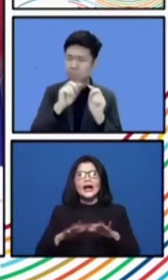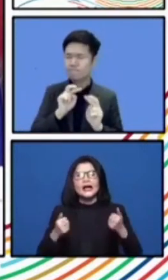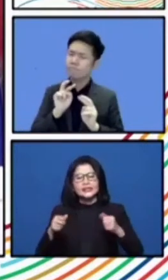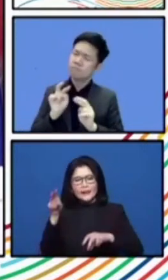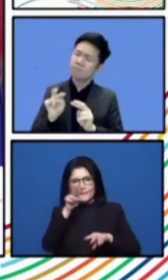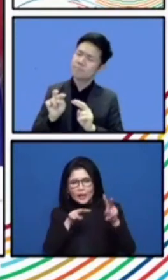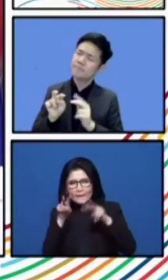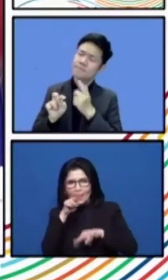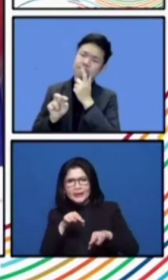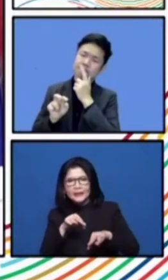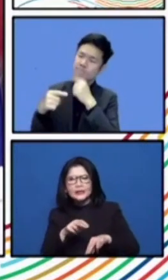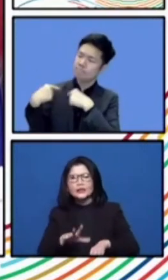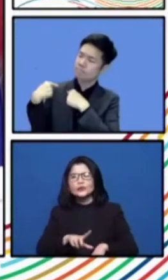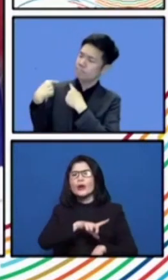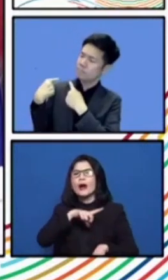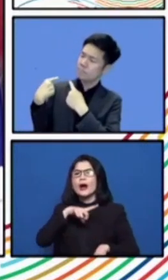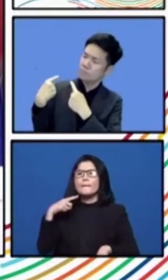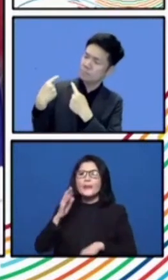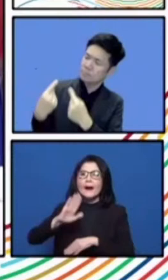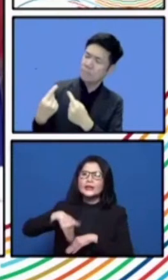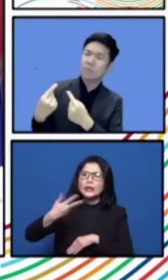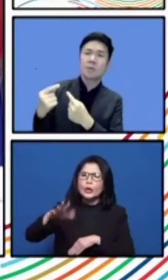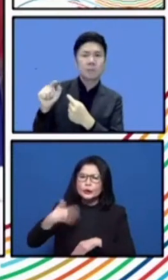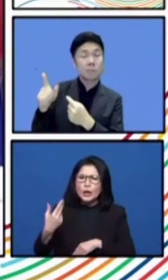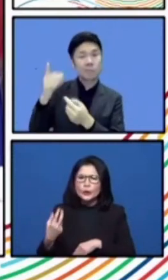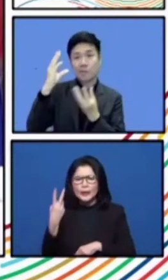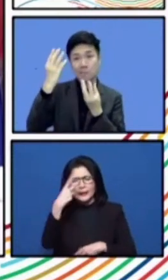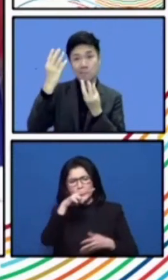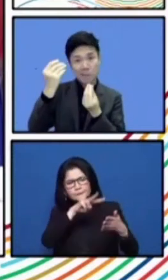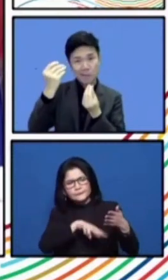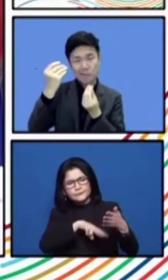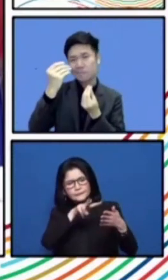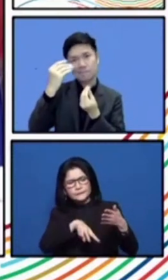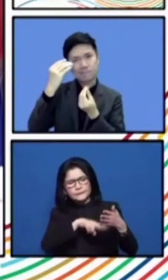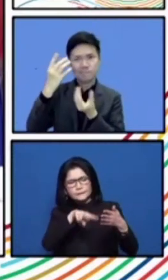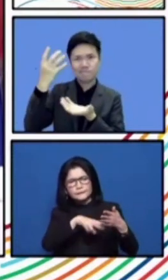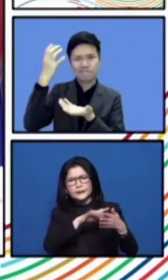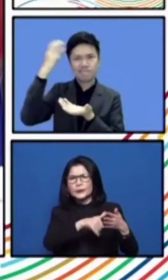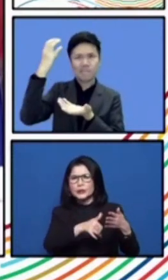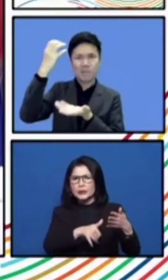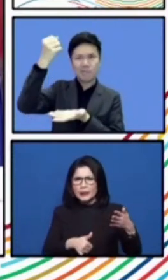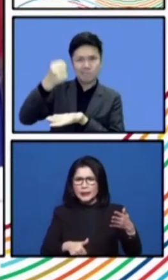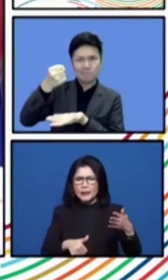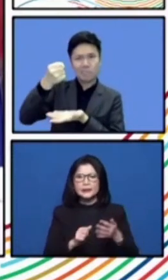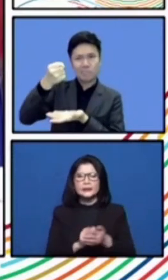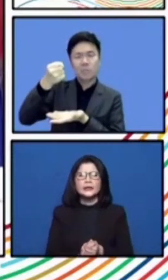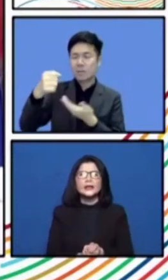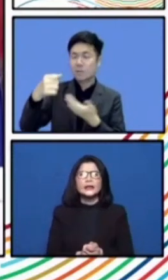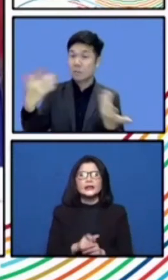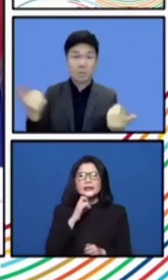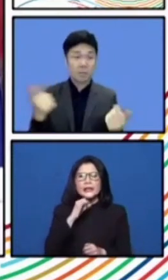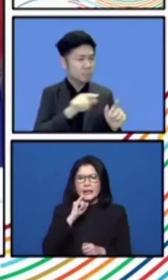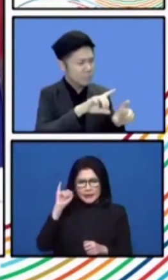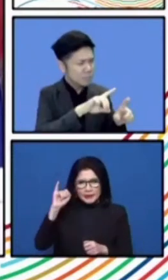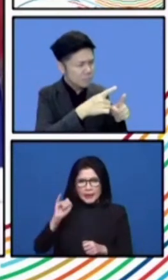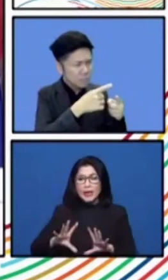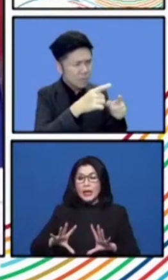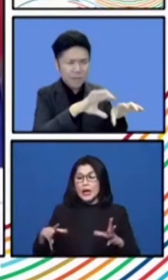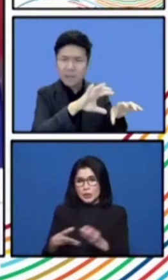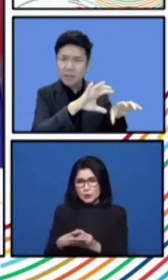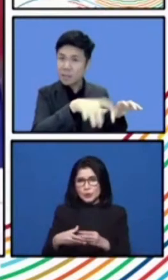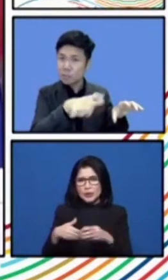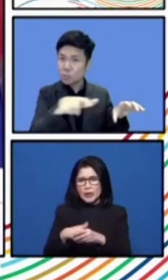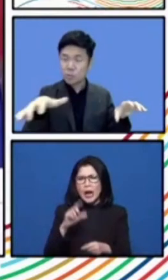we review the conventions so ideally the step party should allocate the budget for the